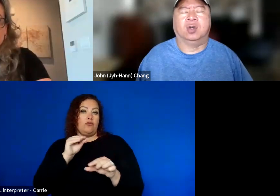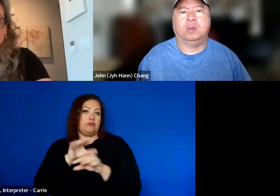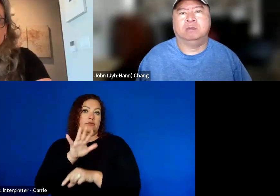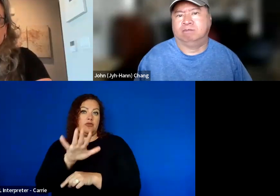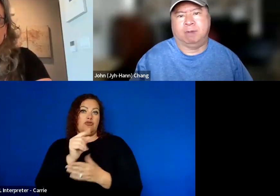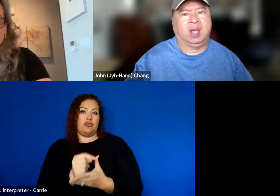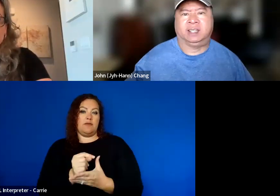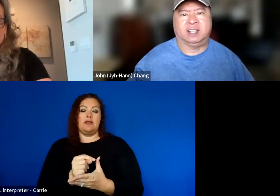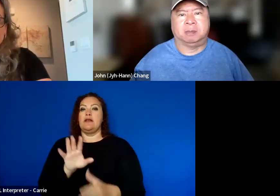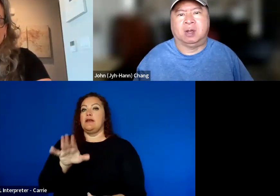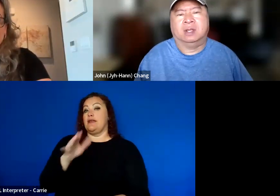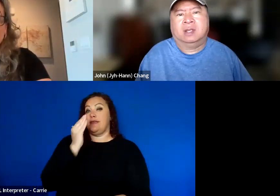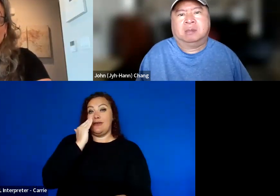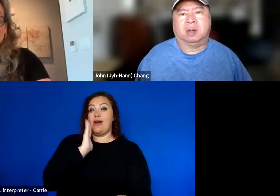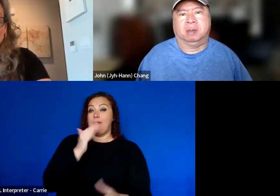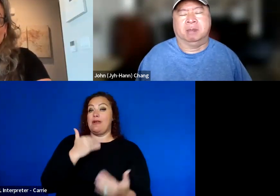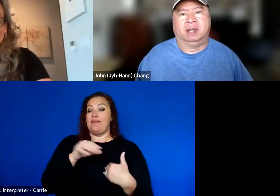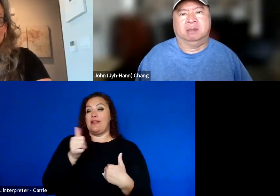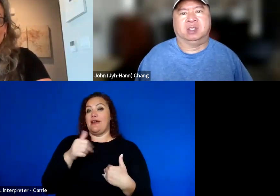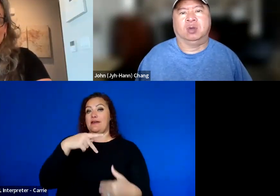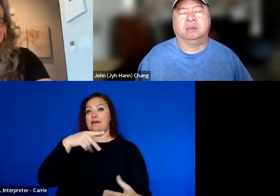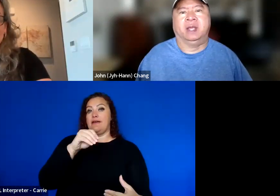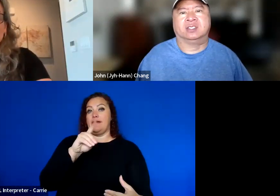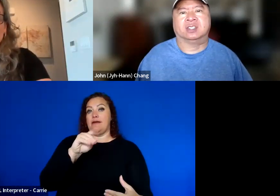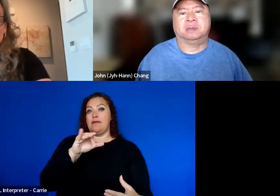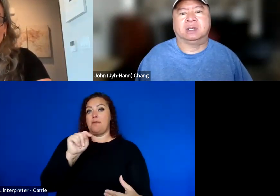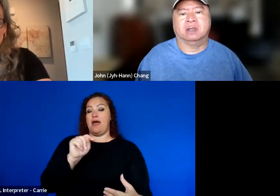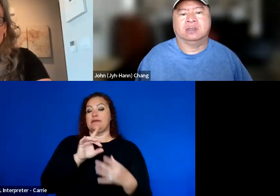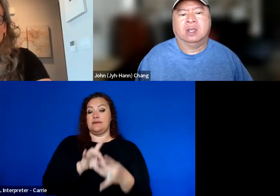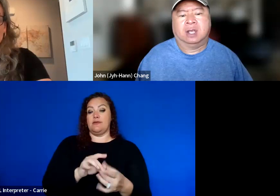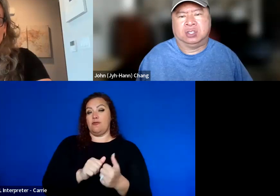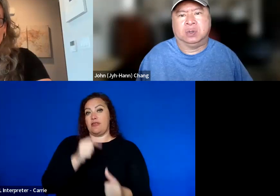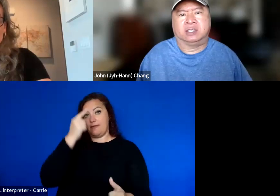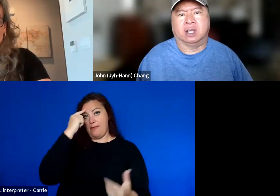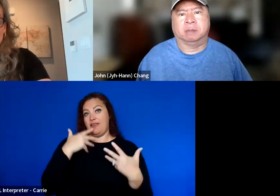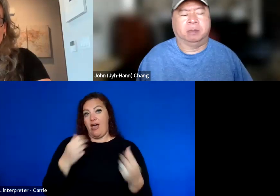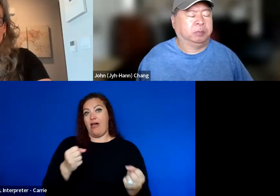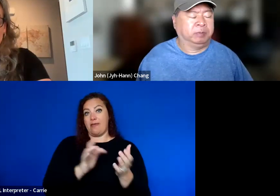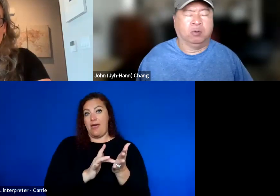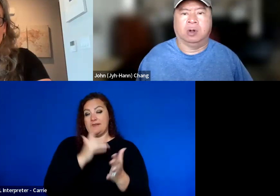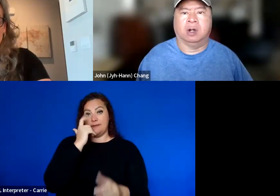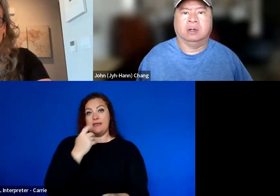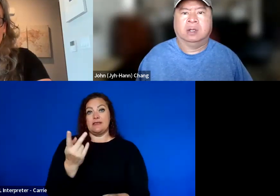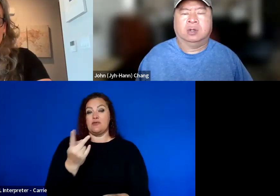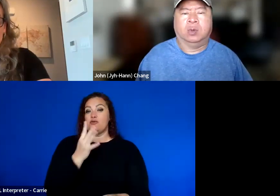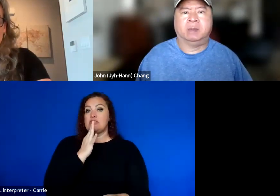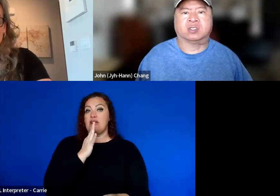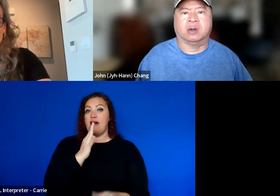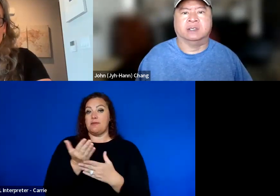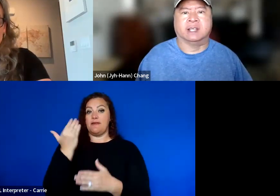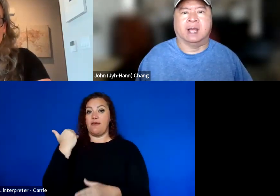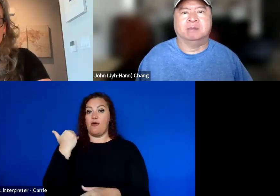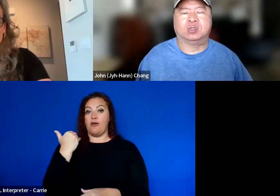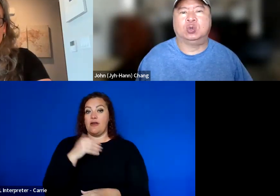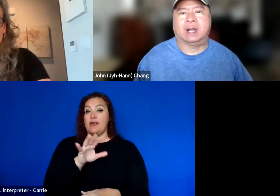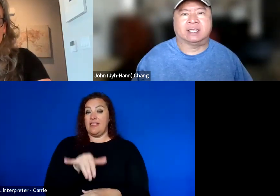another whole podcast about mental health meds, just because, as you and I talked about before the webinar started,